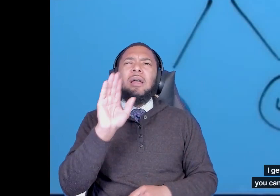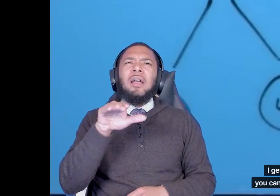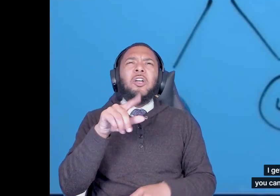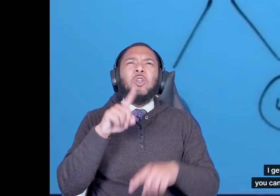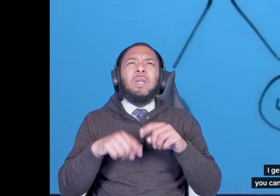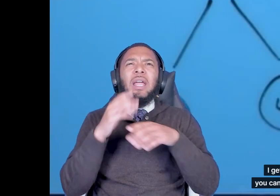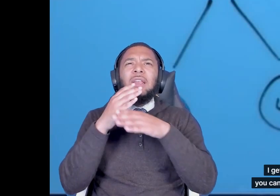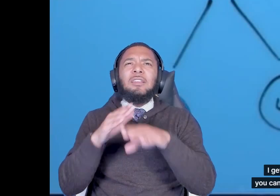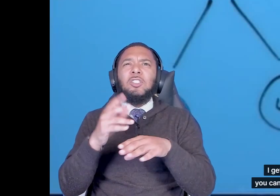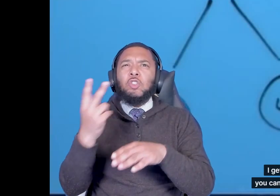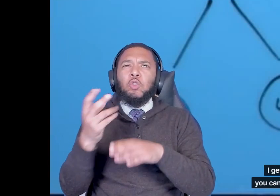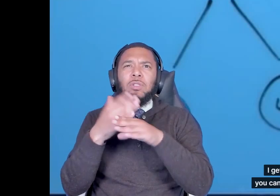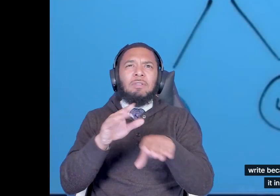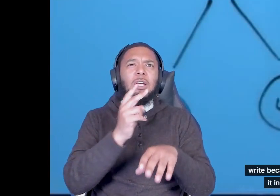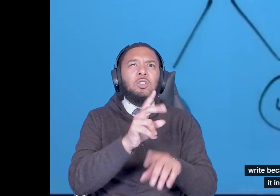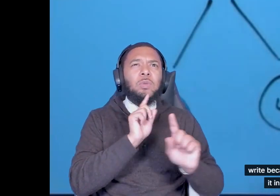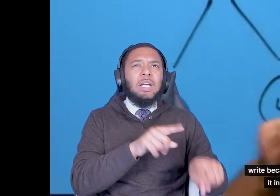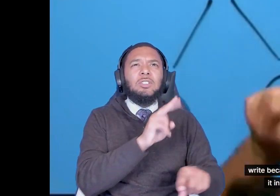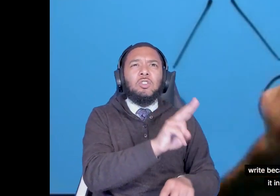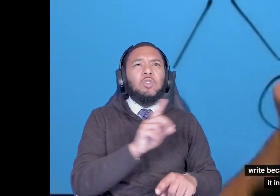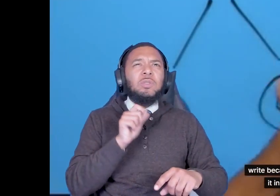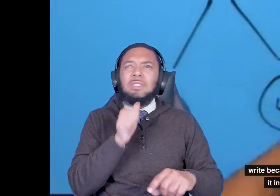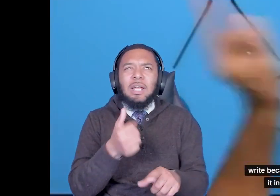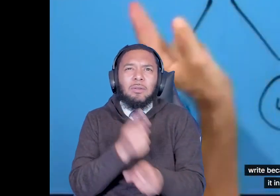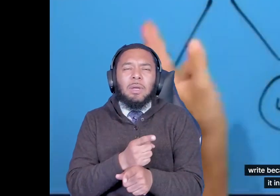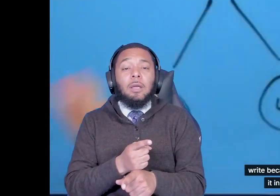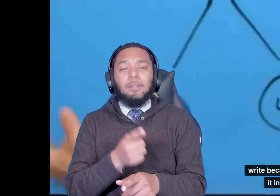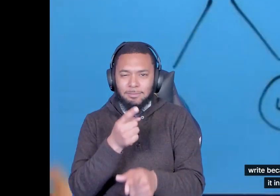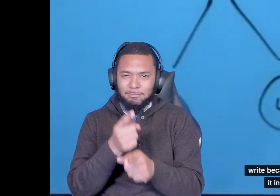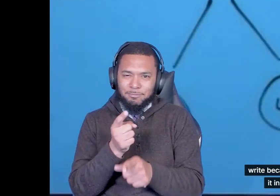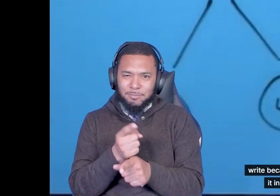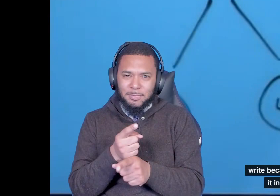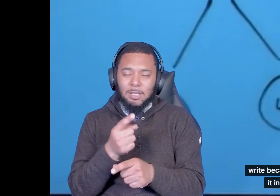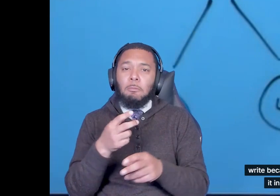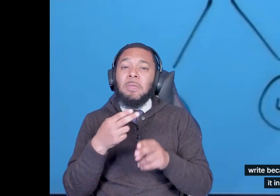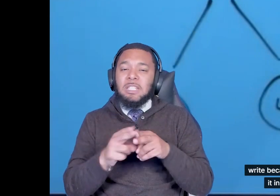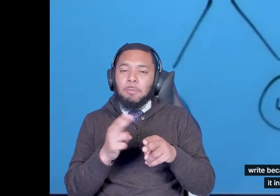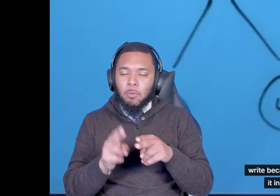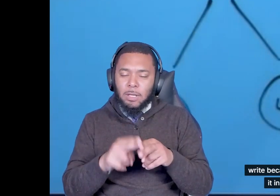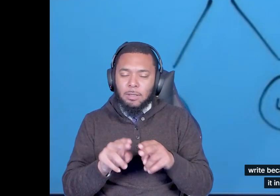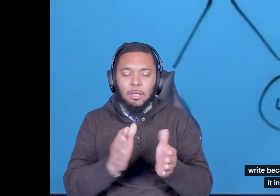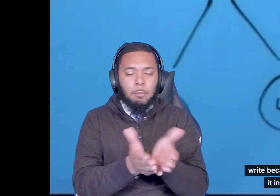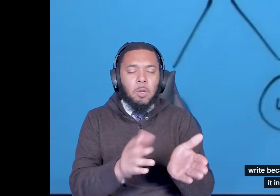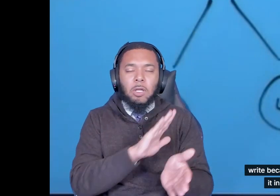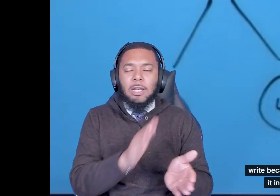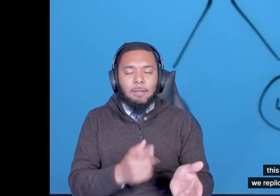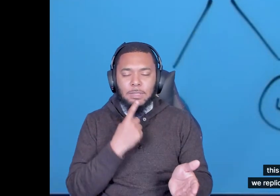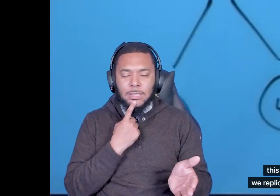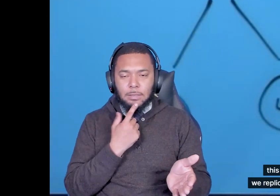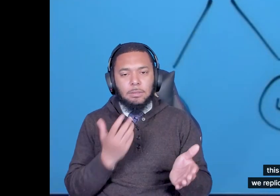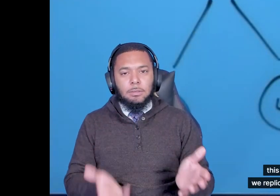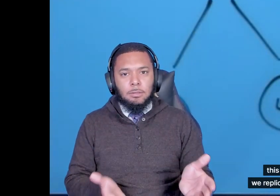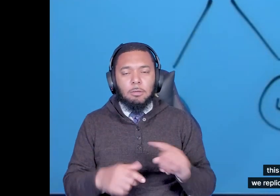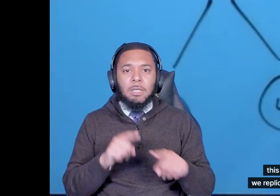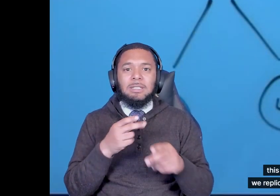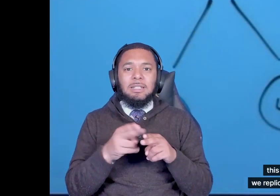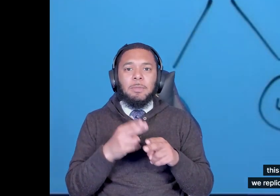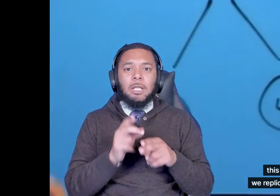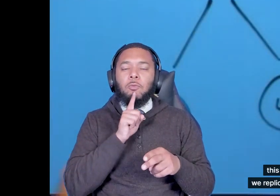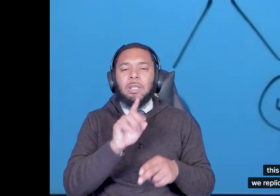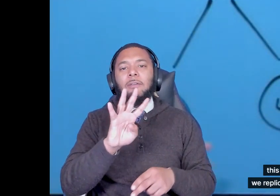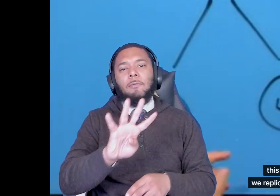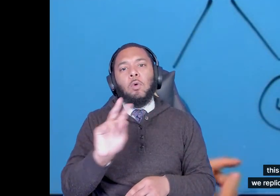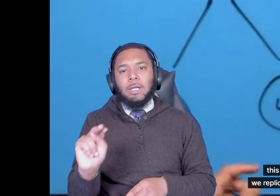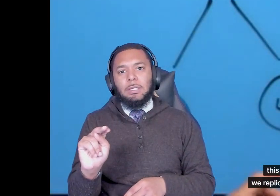by 2 and get 2. Right, because temporarily, you'll never see it in a textbook, or temporarily, this is actually